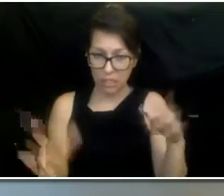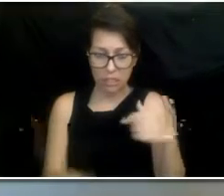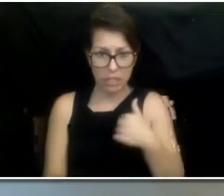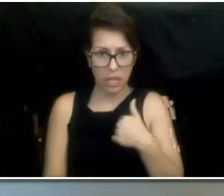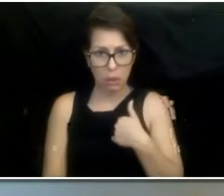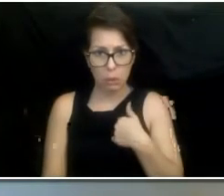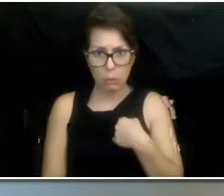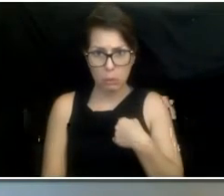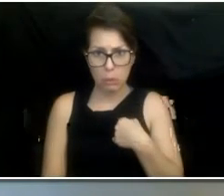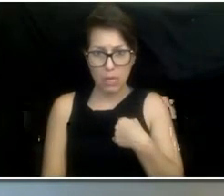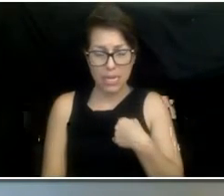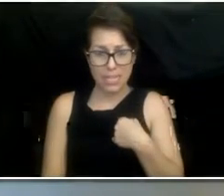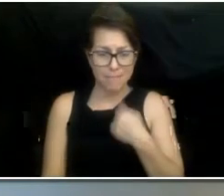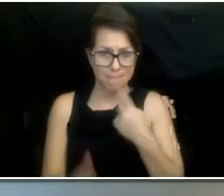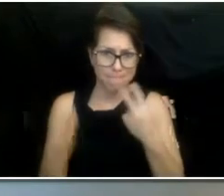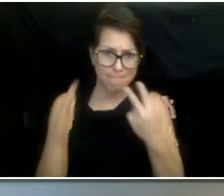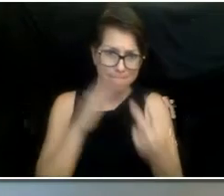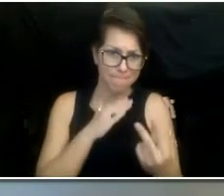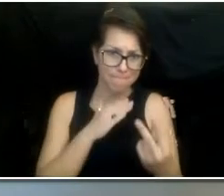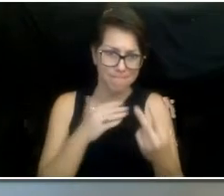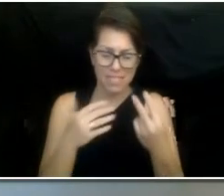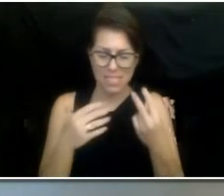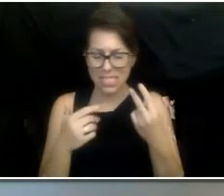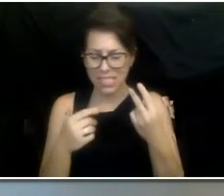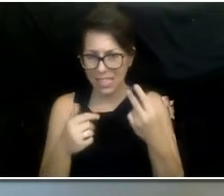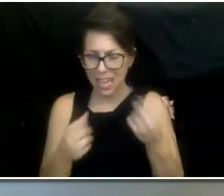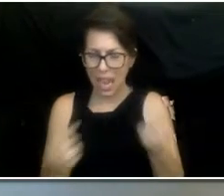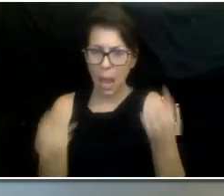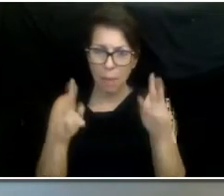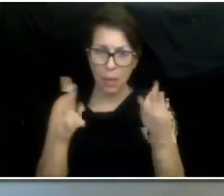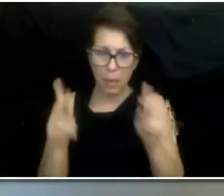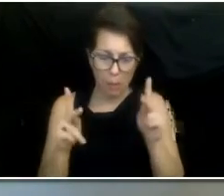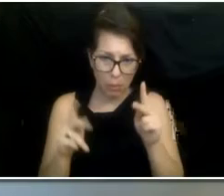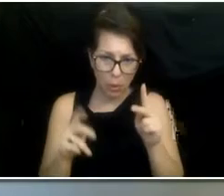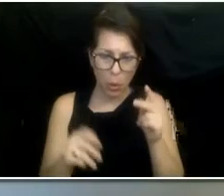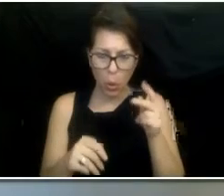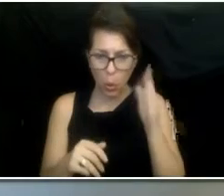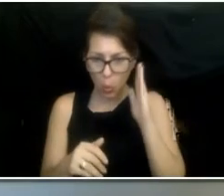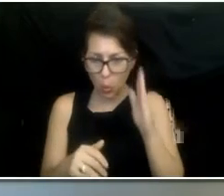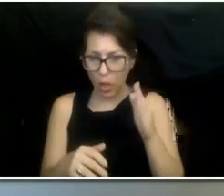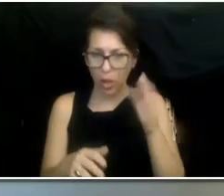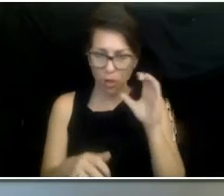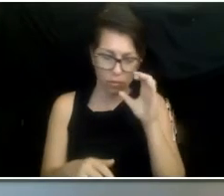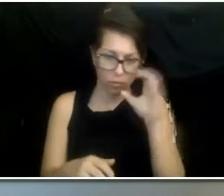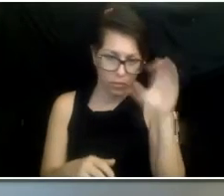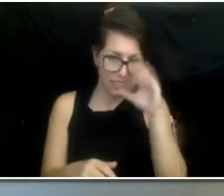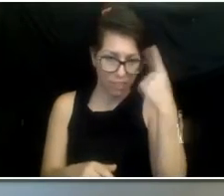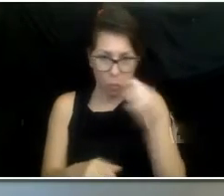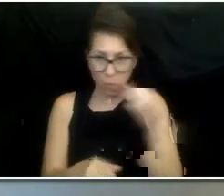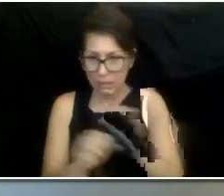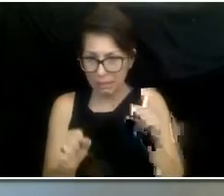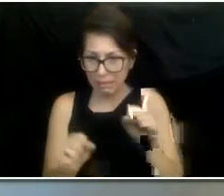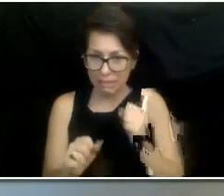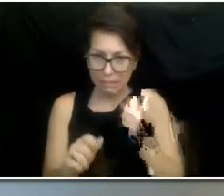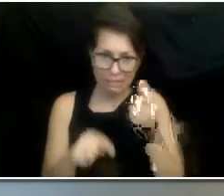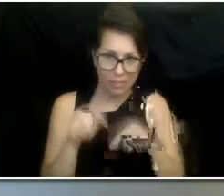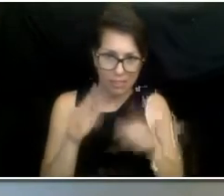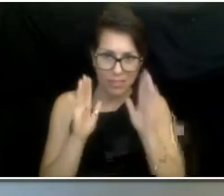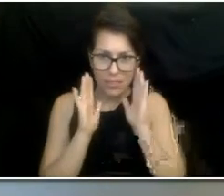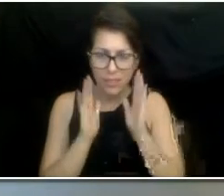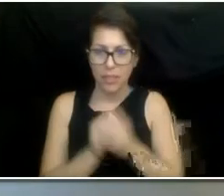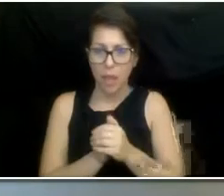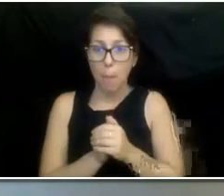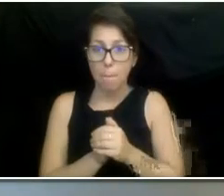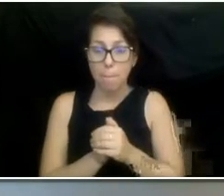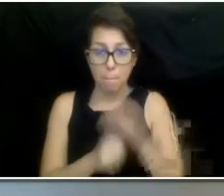up in the court system divorce is the last thing you do after you feed yourself and you have shelter and you have safety and you have